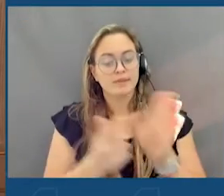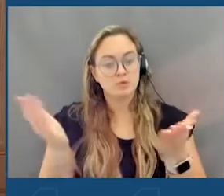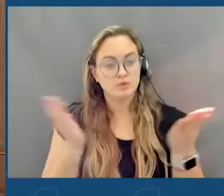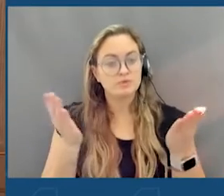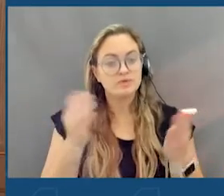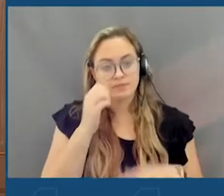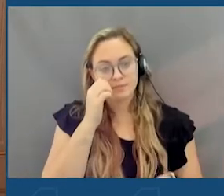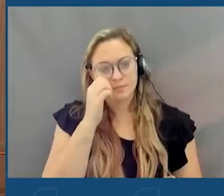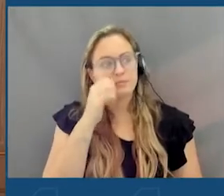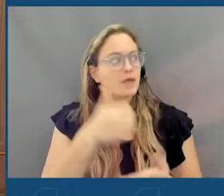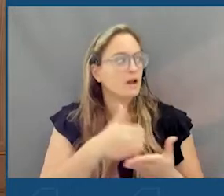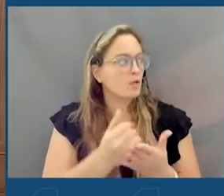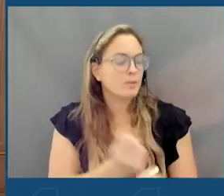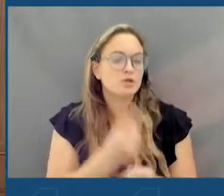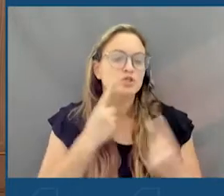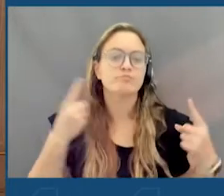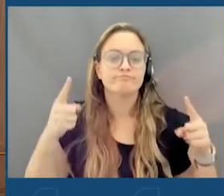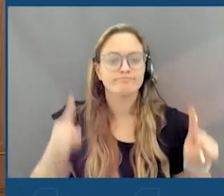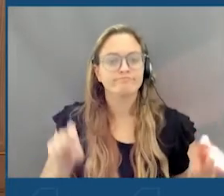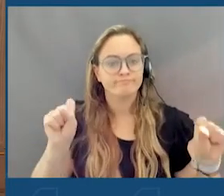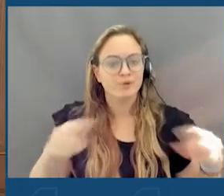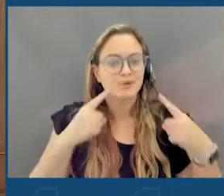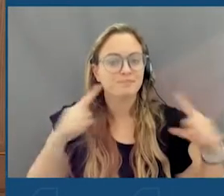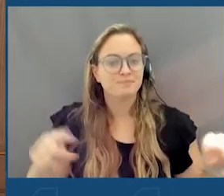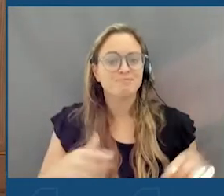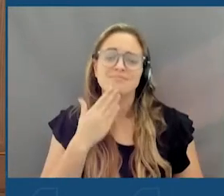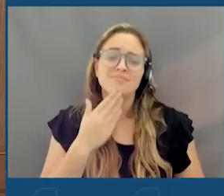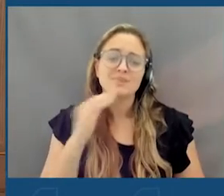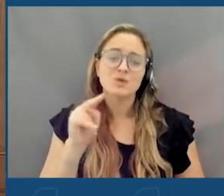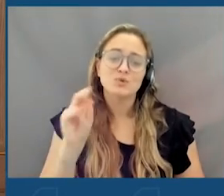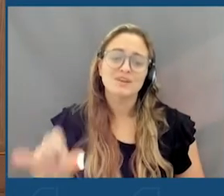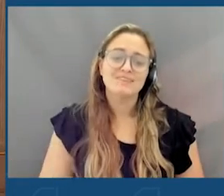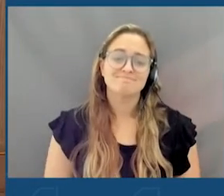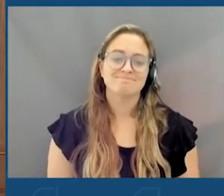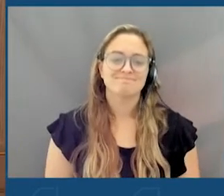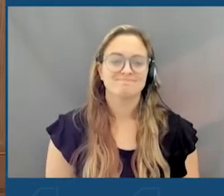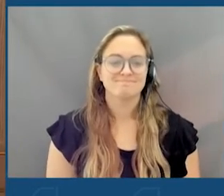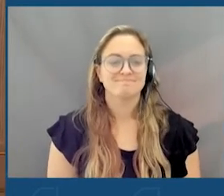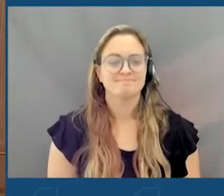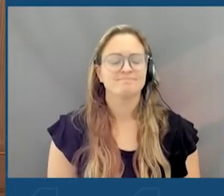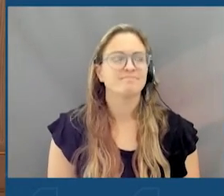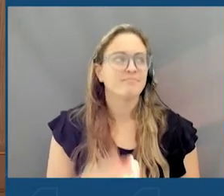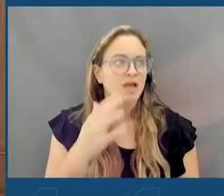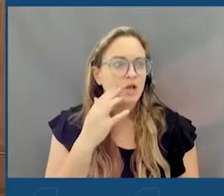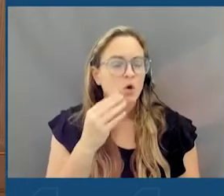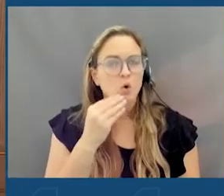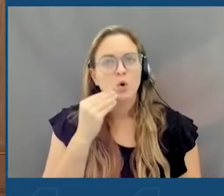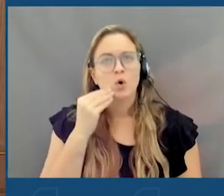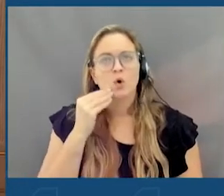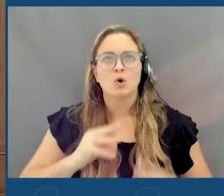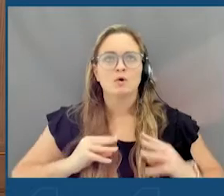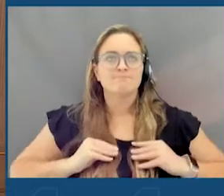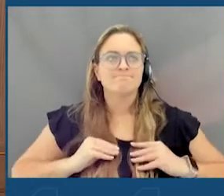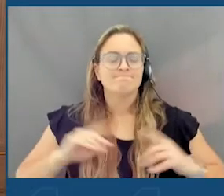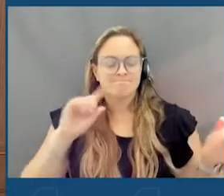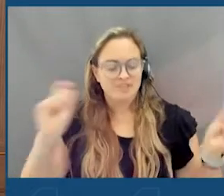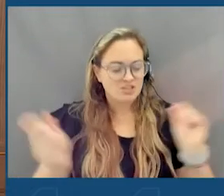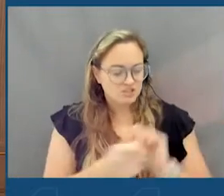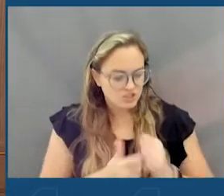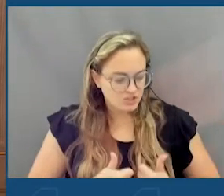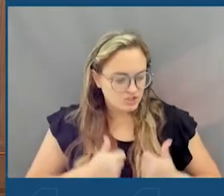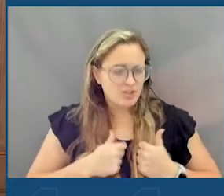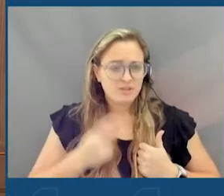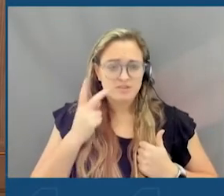who helped make this happen. Thank you, Jenny. Thank you. I know how home ownership can change people's lives. I saw my